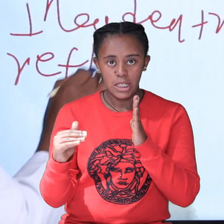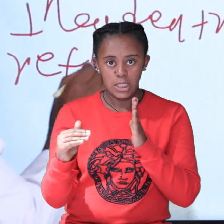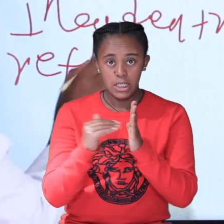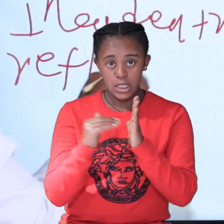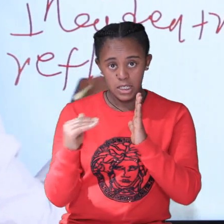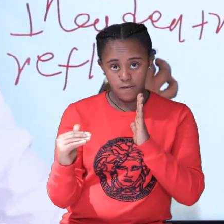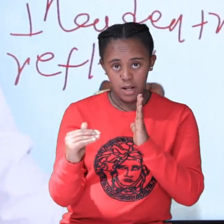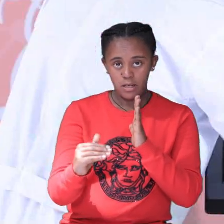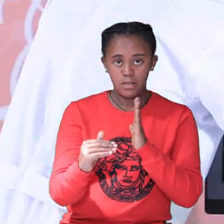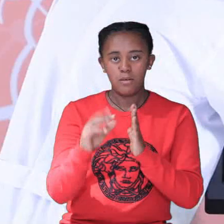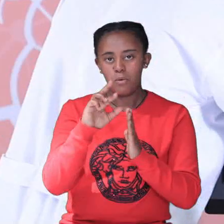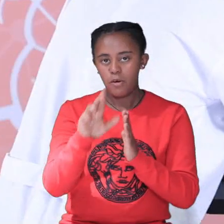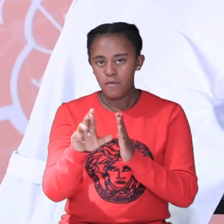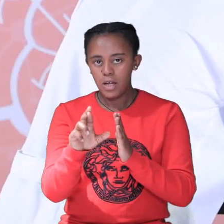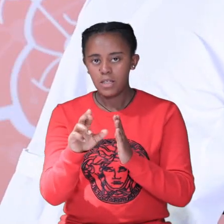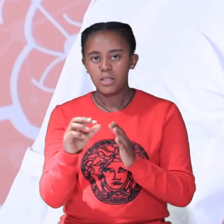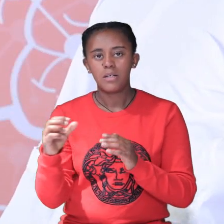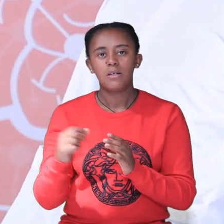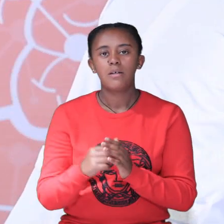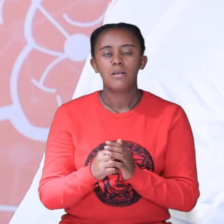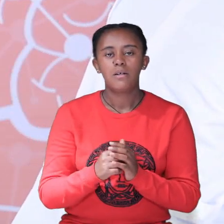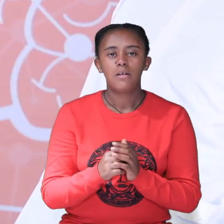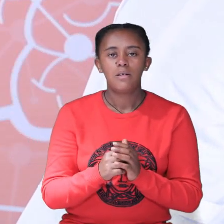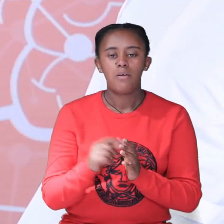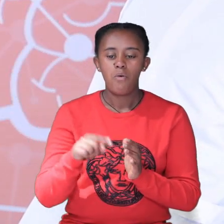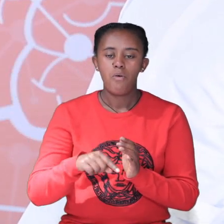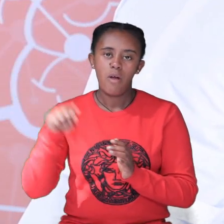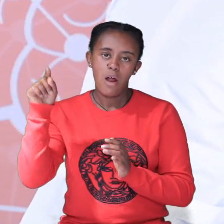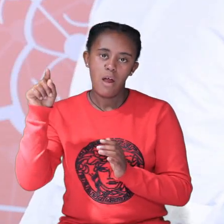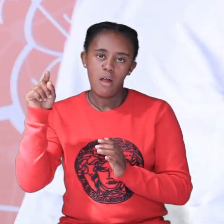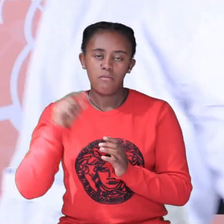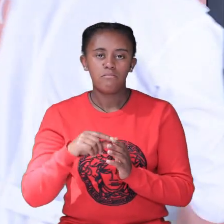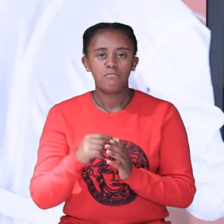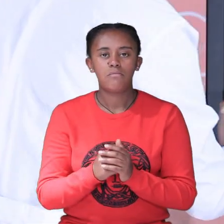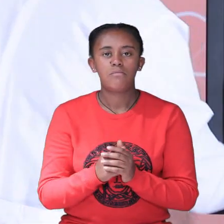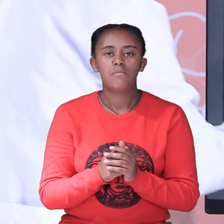This is incident ray, incident